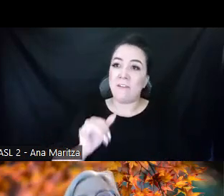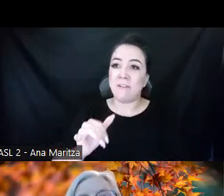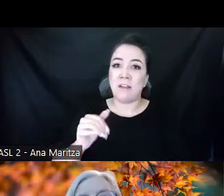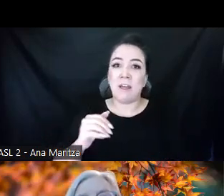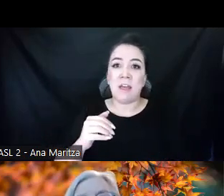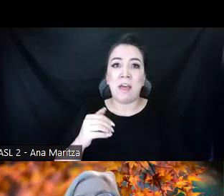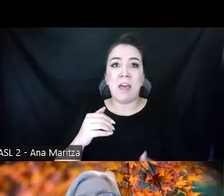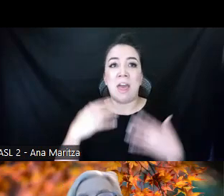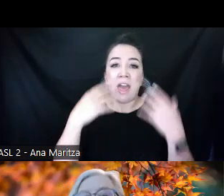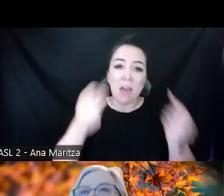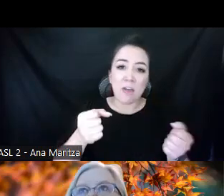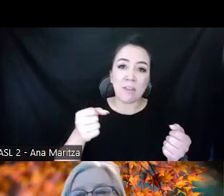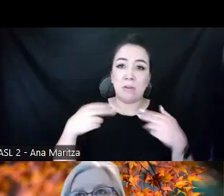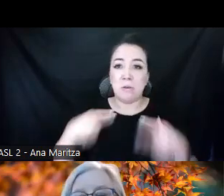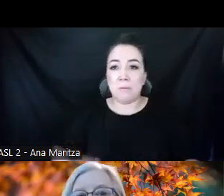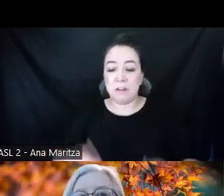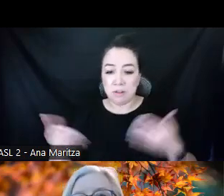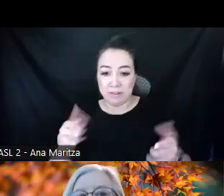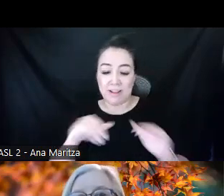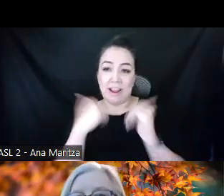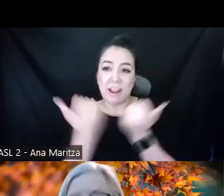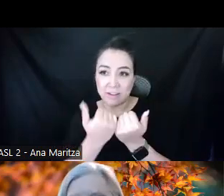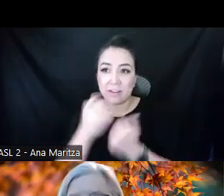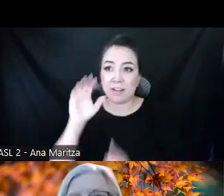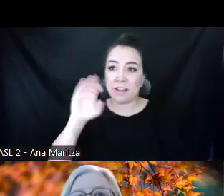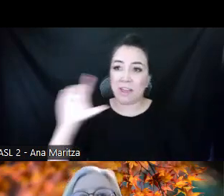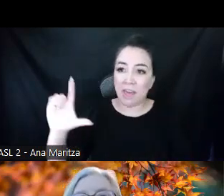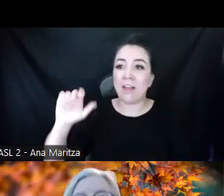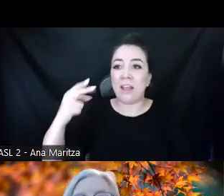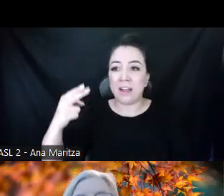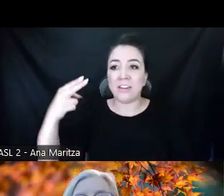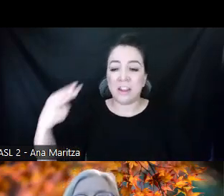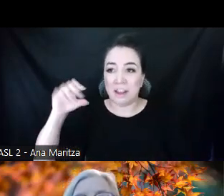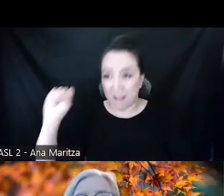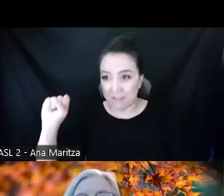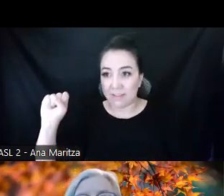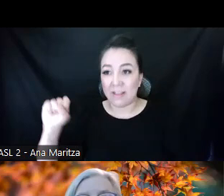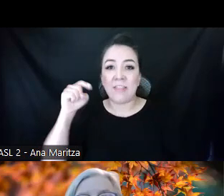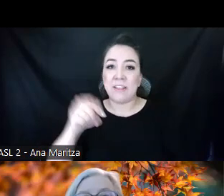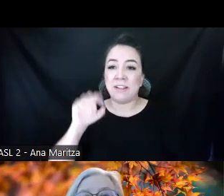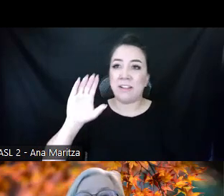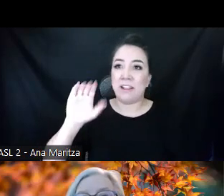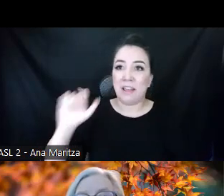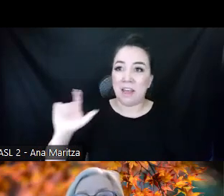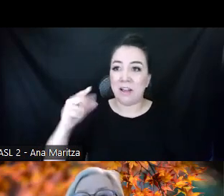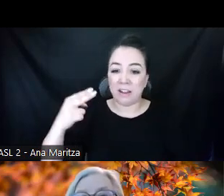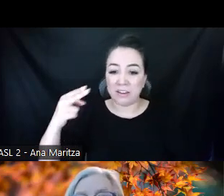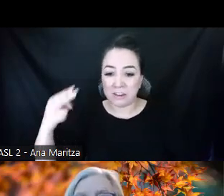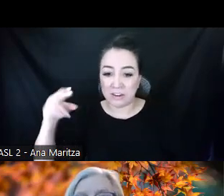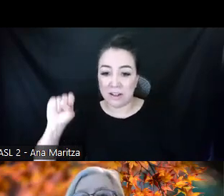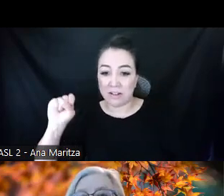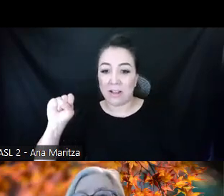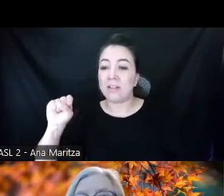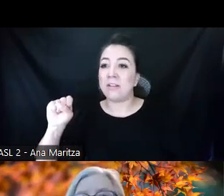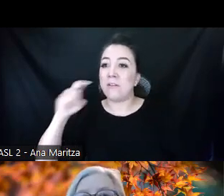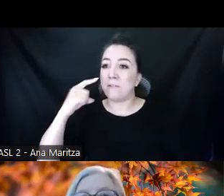Human Services Agency, or CalHHS. This is CalHHS's Alzheimer's